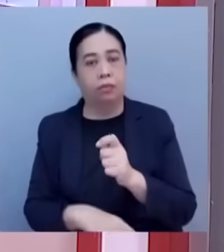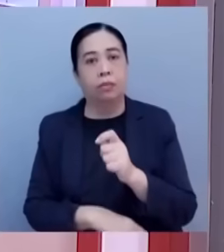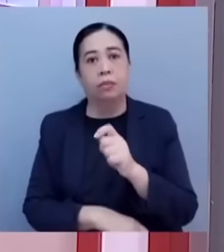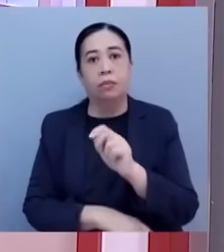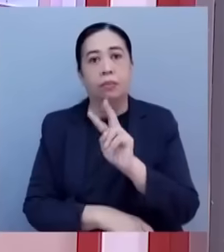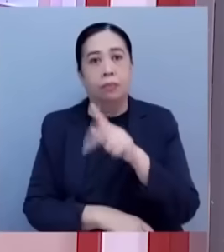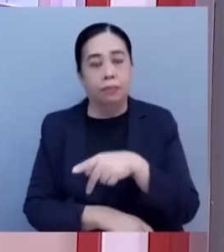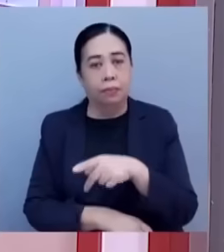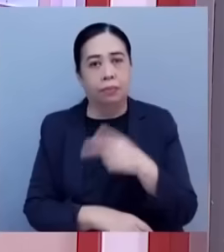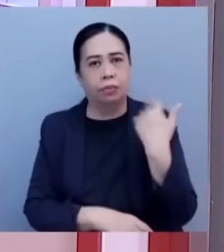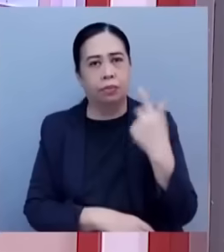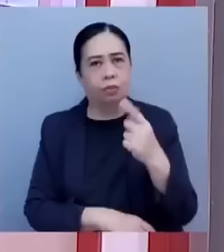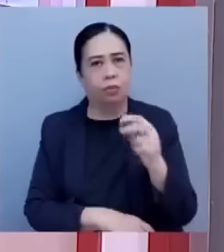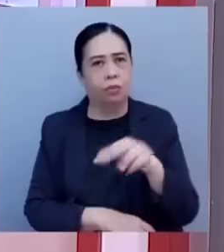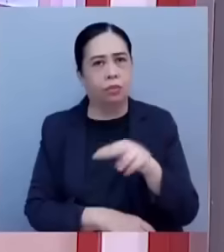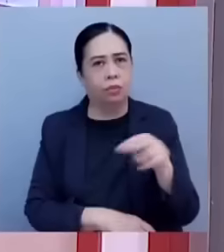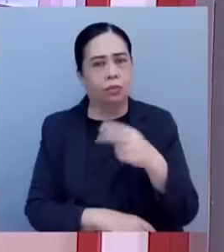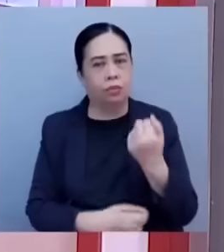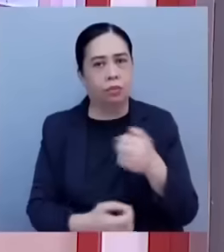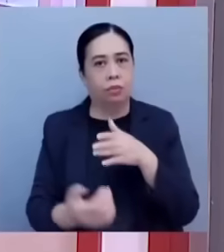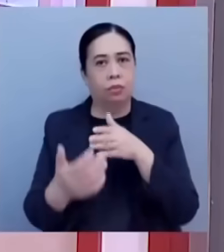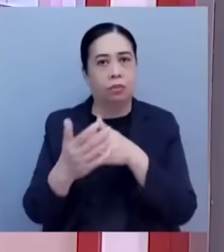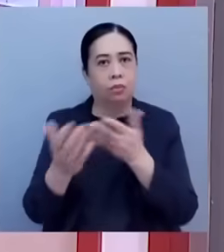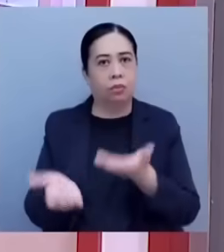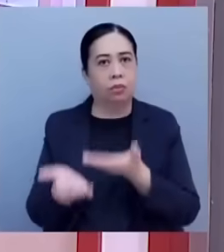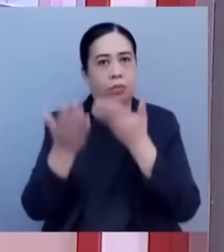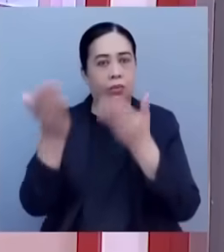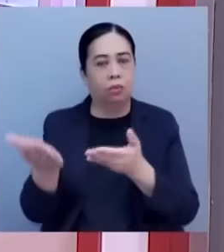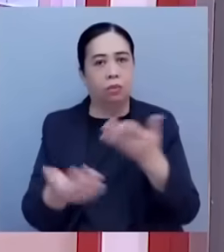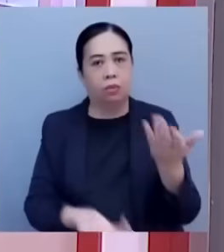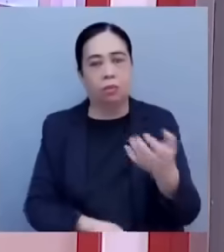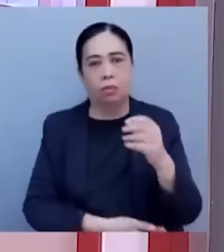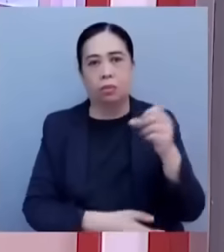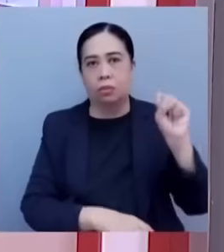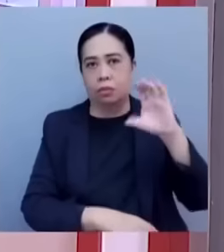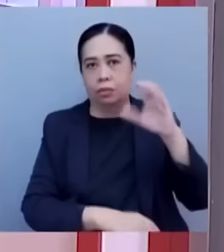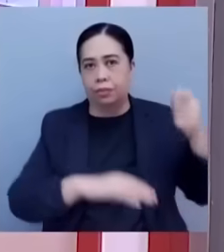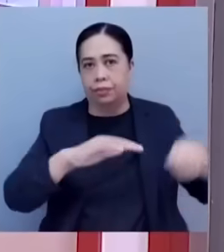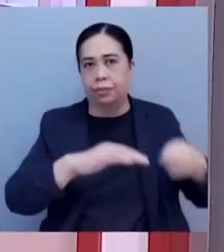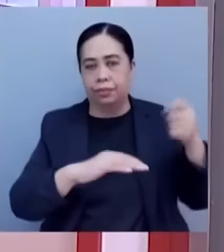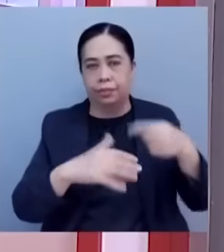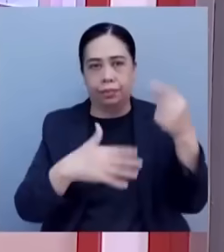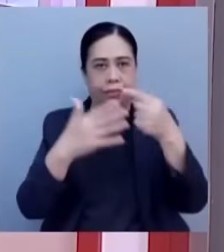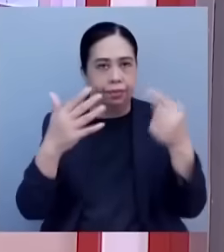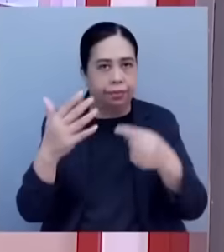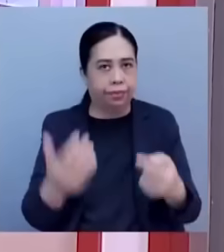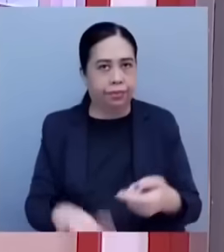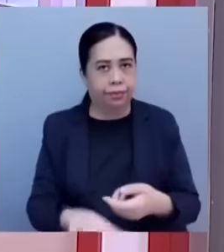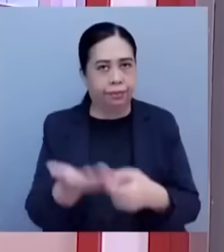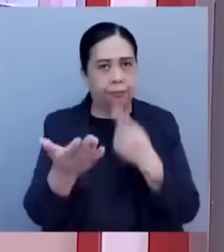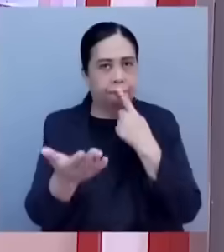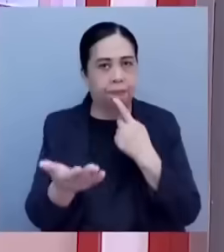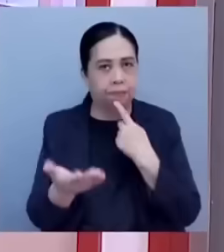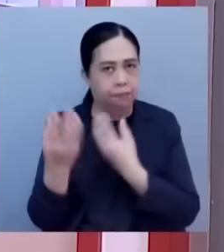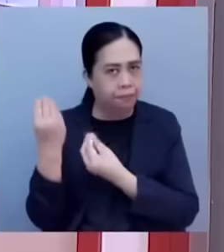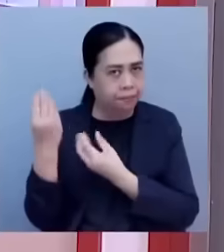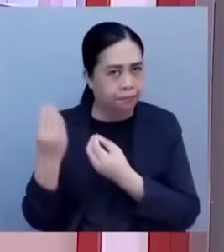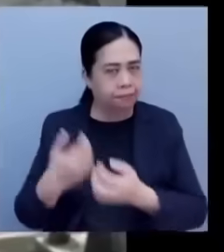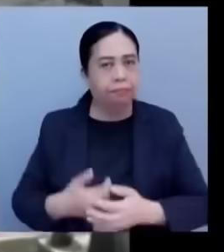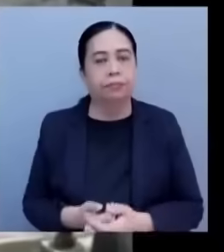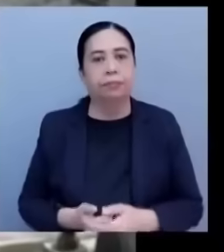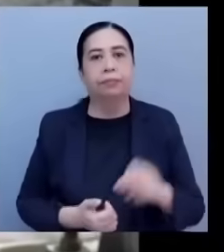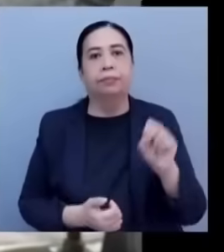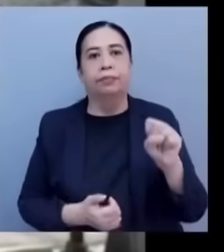2022 being questioned before the Supreme Court. Our very own Adrian Ayalin now joins us with details. Adrian, what more can you tell us? Yes,